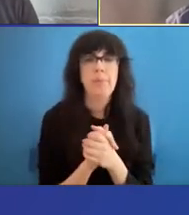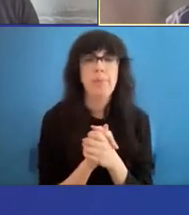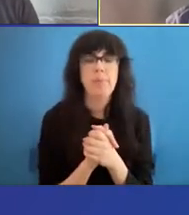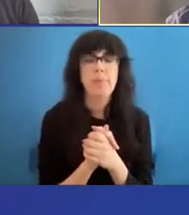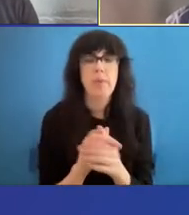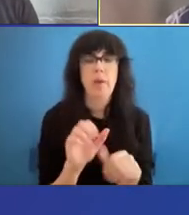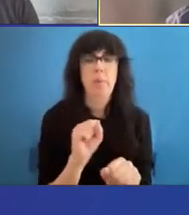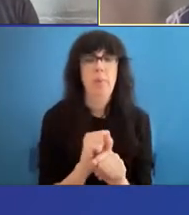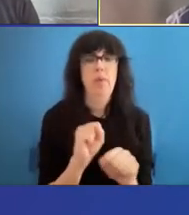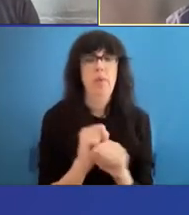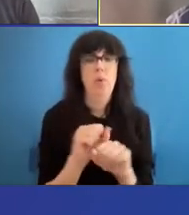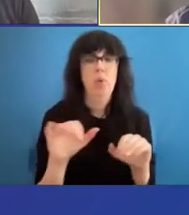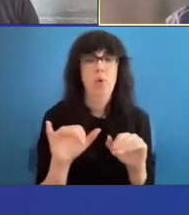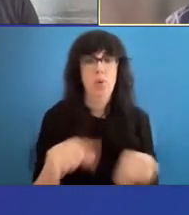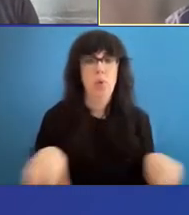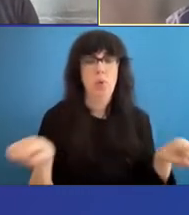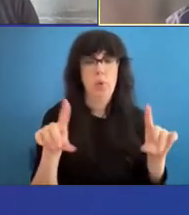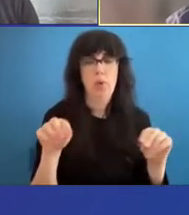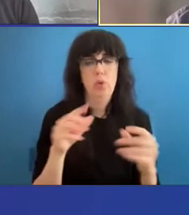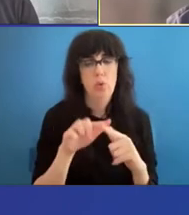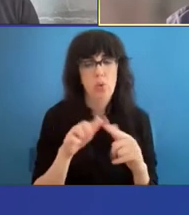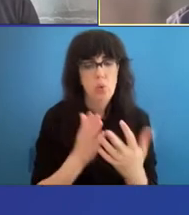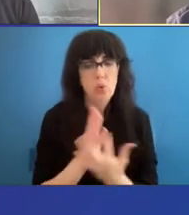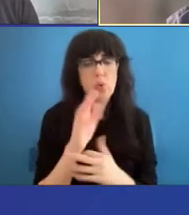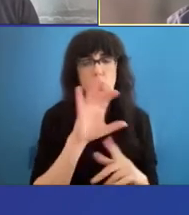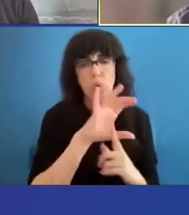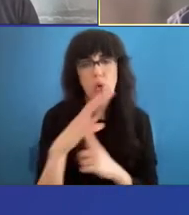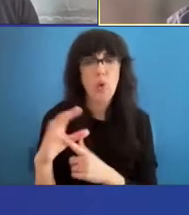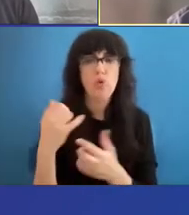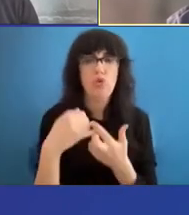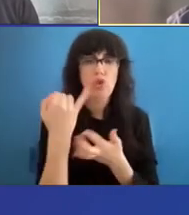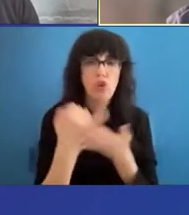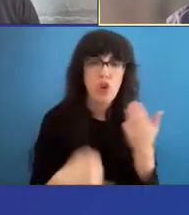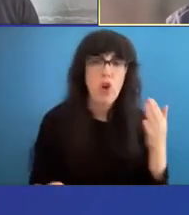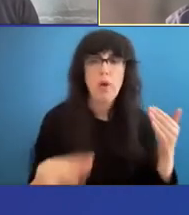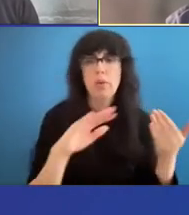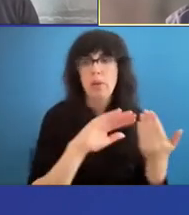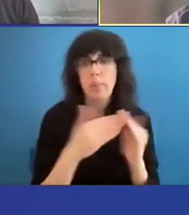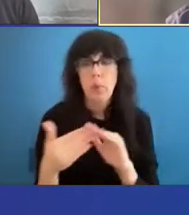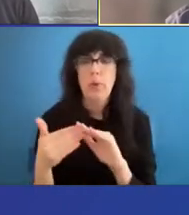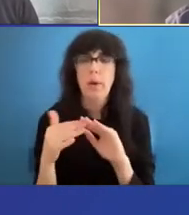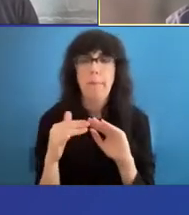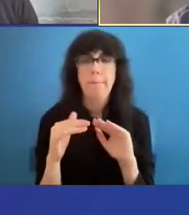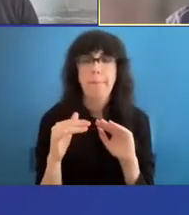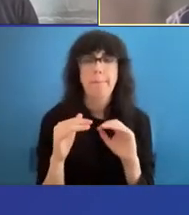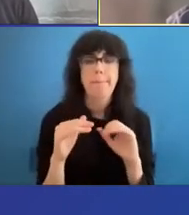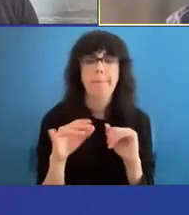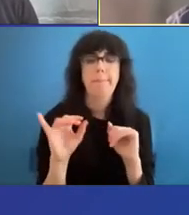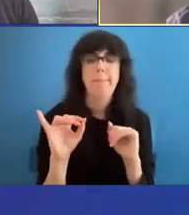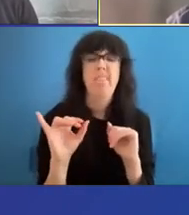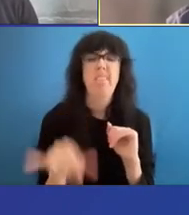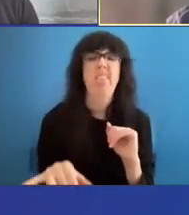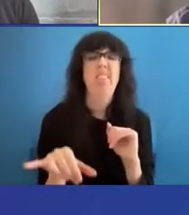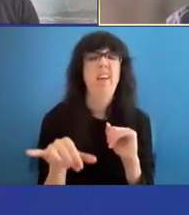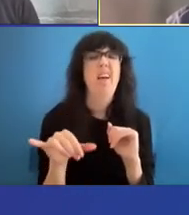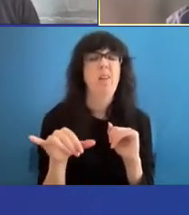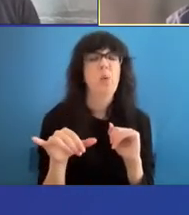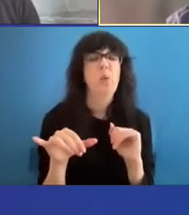do through our culture and our art and our community, that is